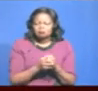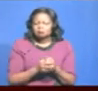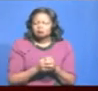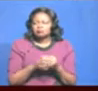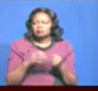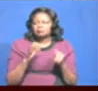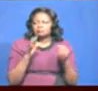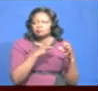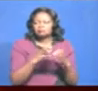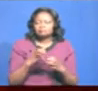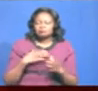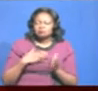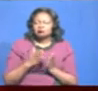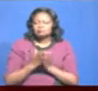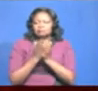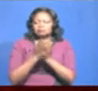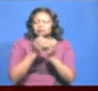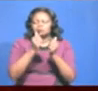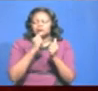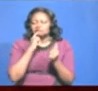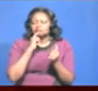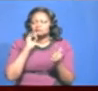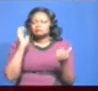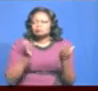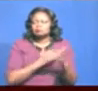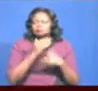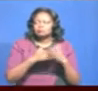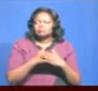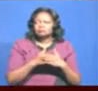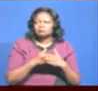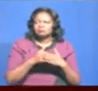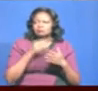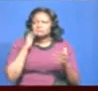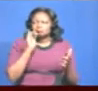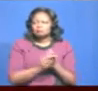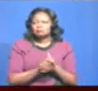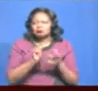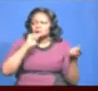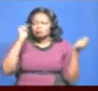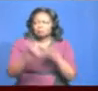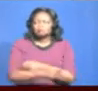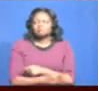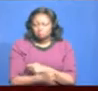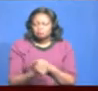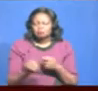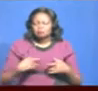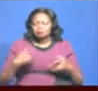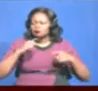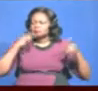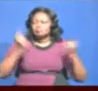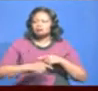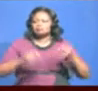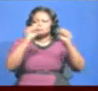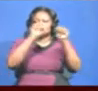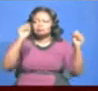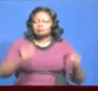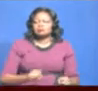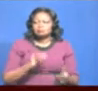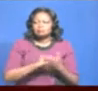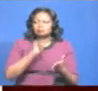Safina, which says Fagia Wote, we believe in changing, bringing an overhaul system. And that is basically what I'm bringing to the